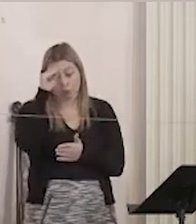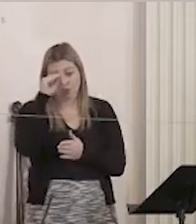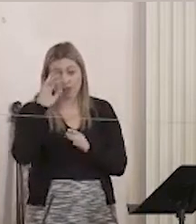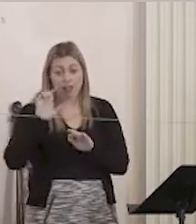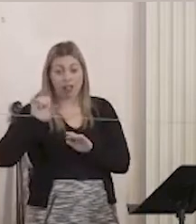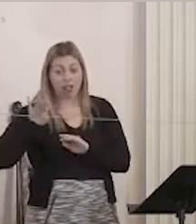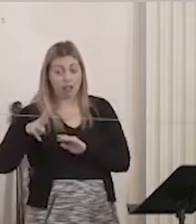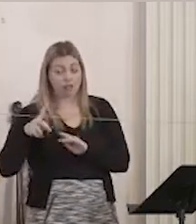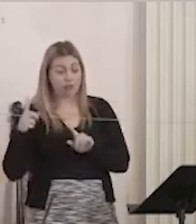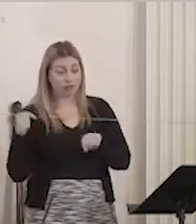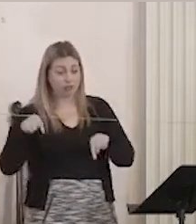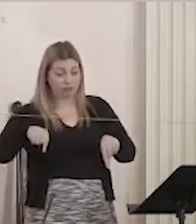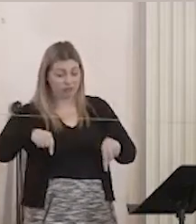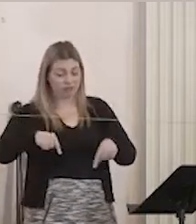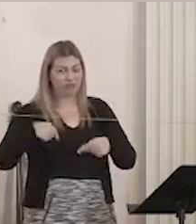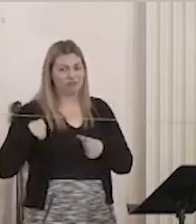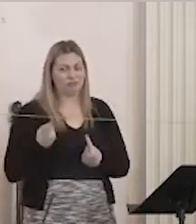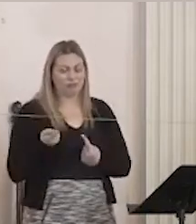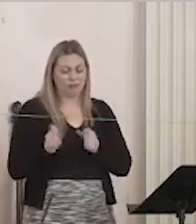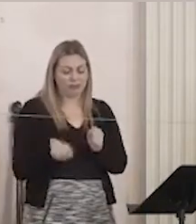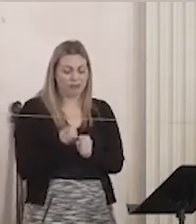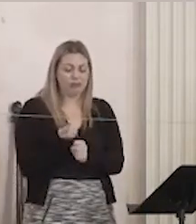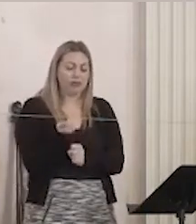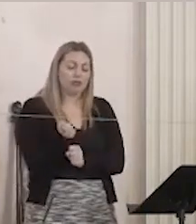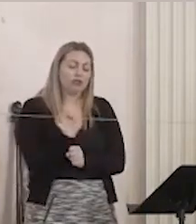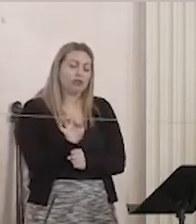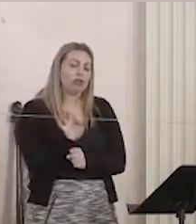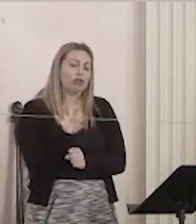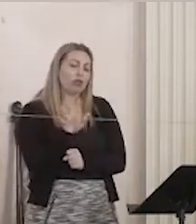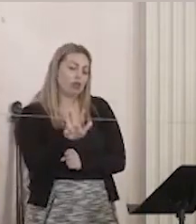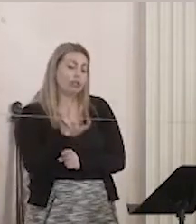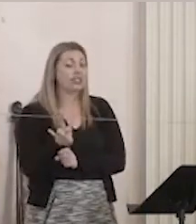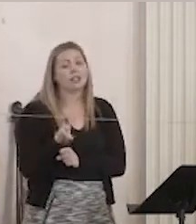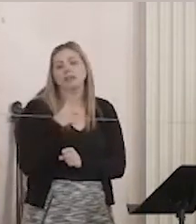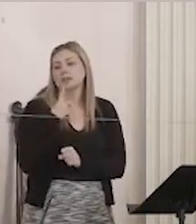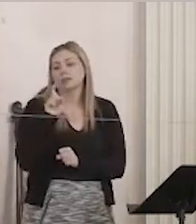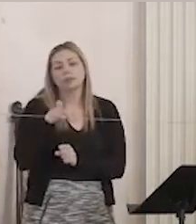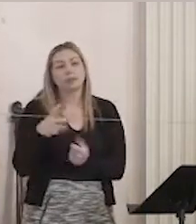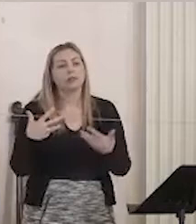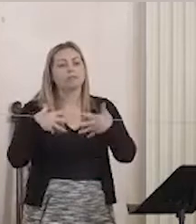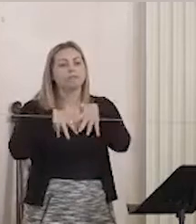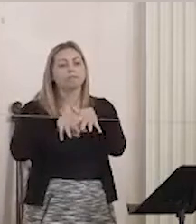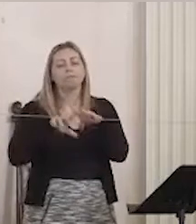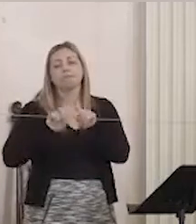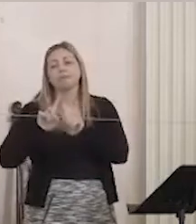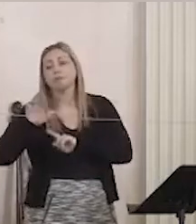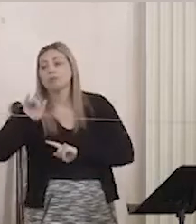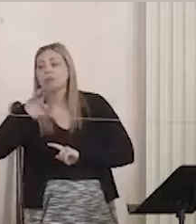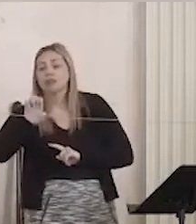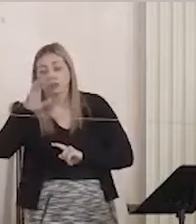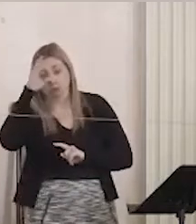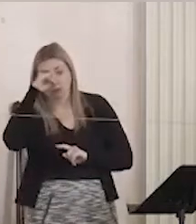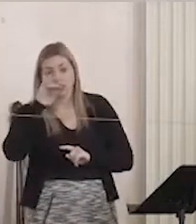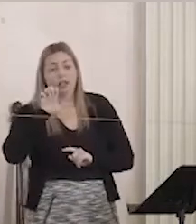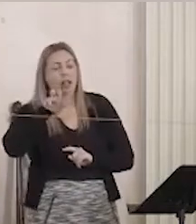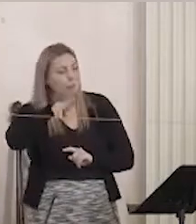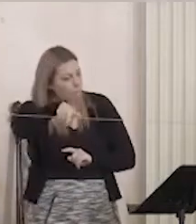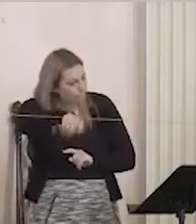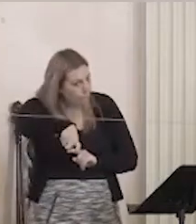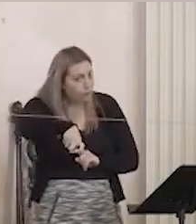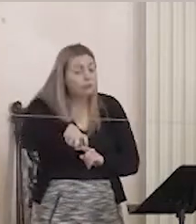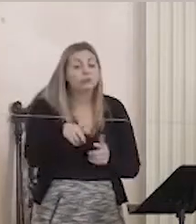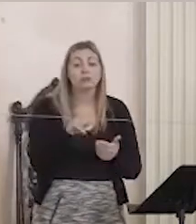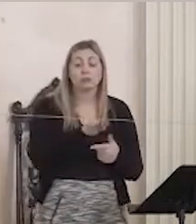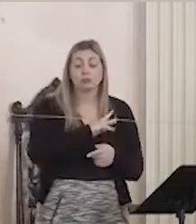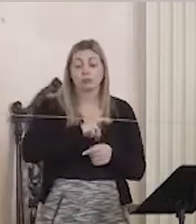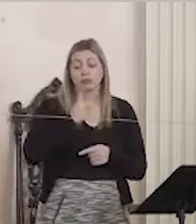Souls building since 1937, become an interracial boys club. The board of